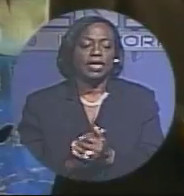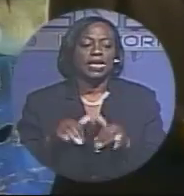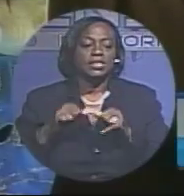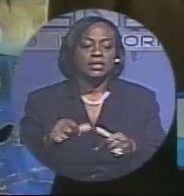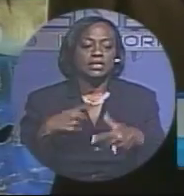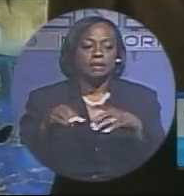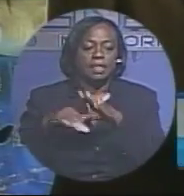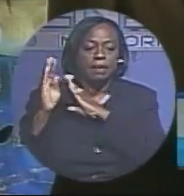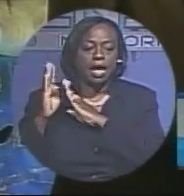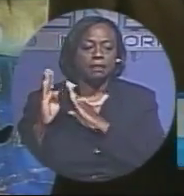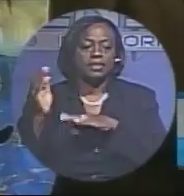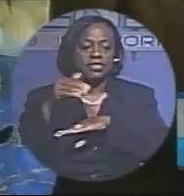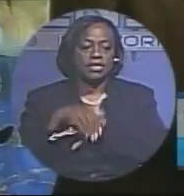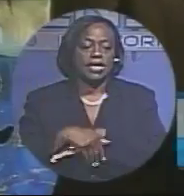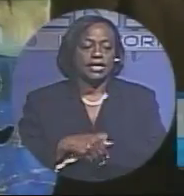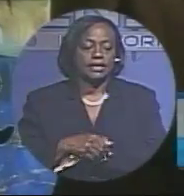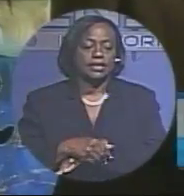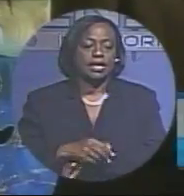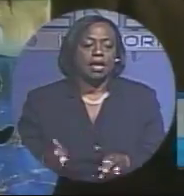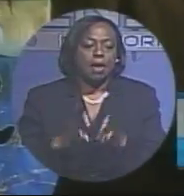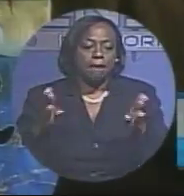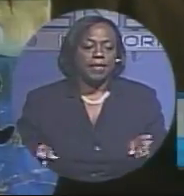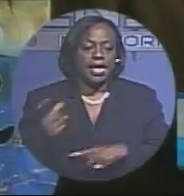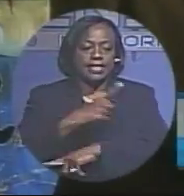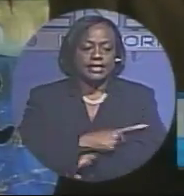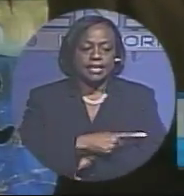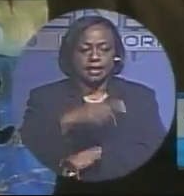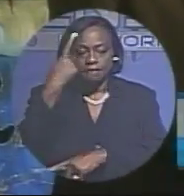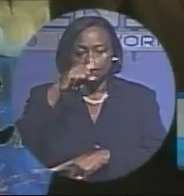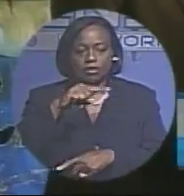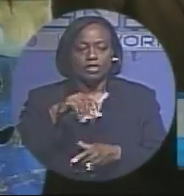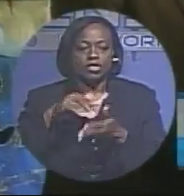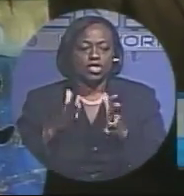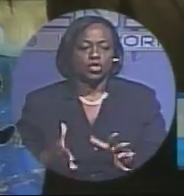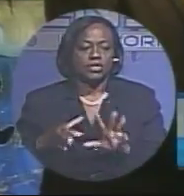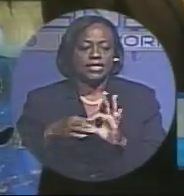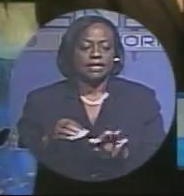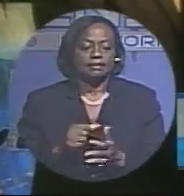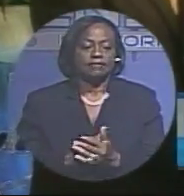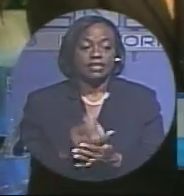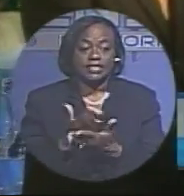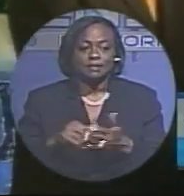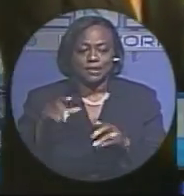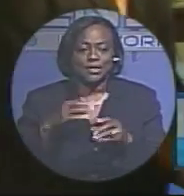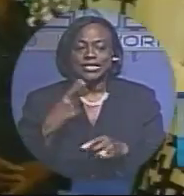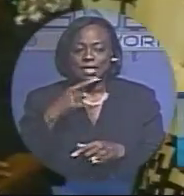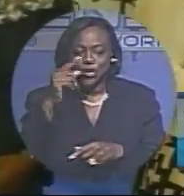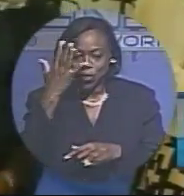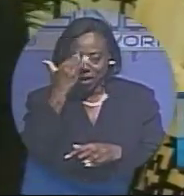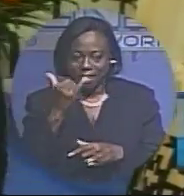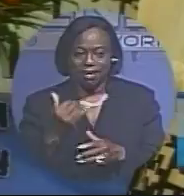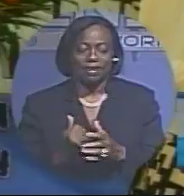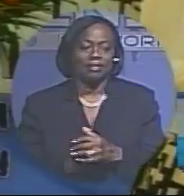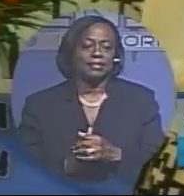come in the Bahamas tonight, it was a big day for some students. We'll tell you why coming up.